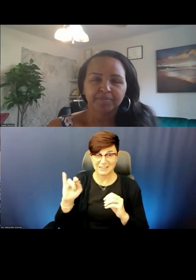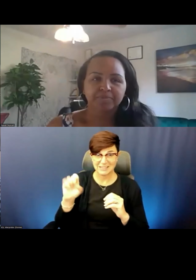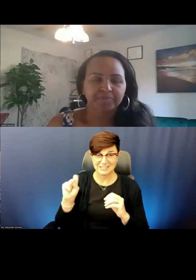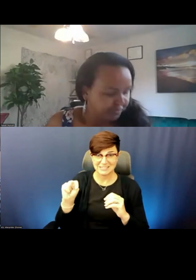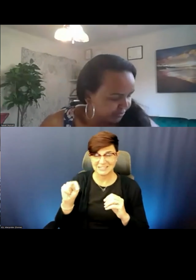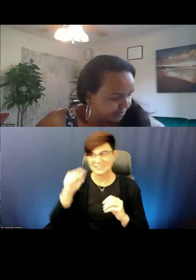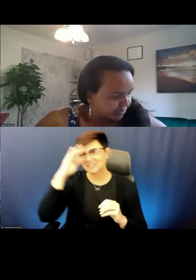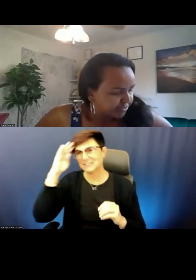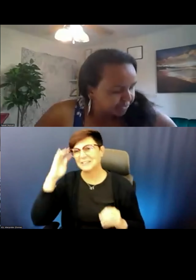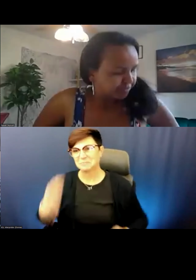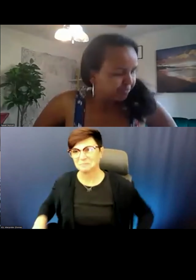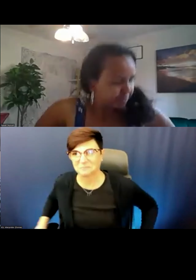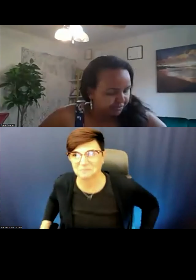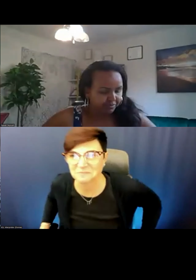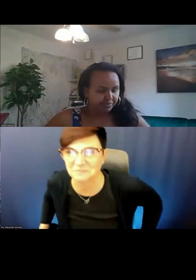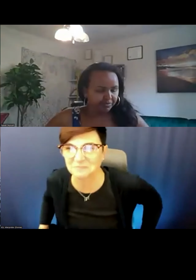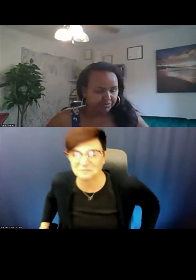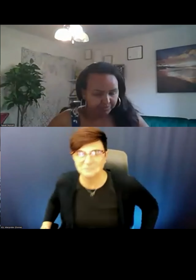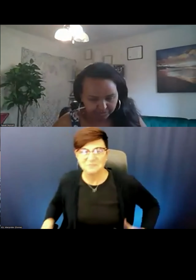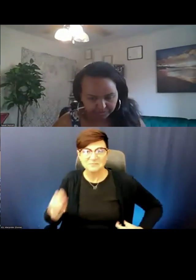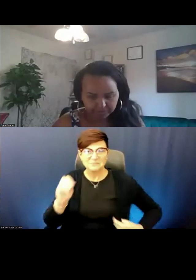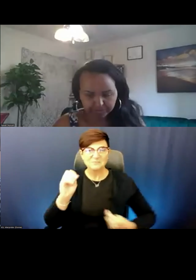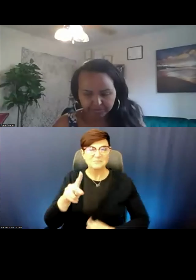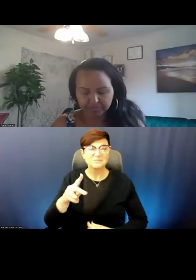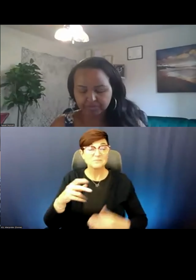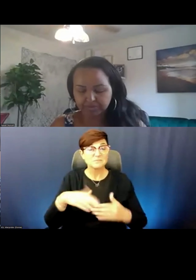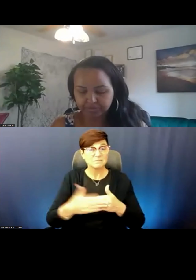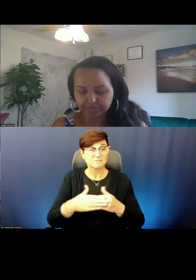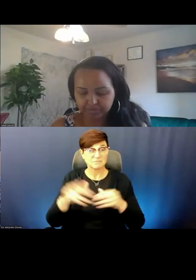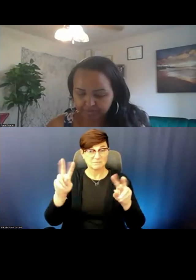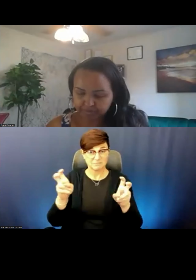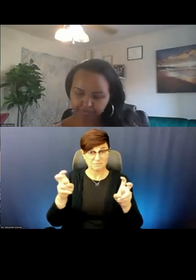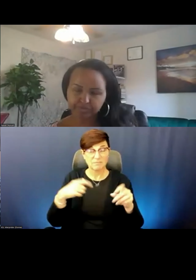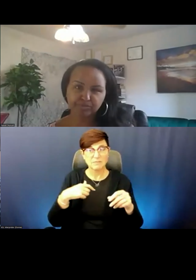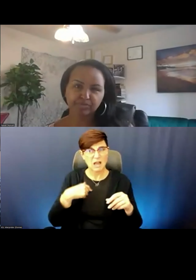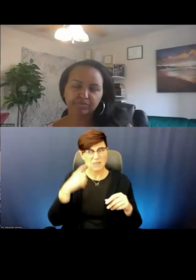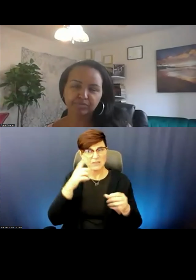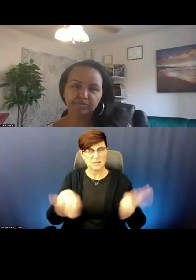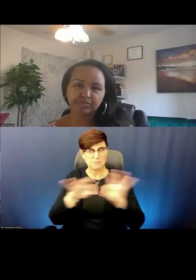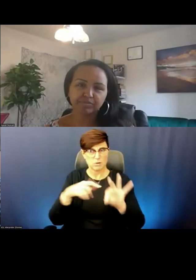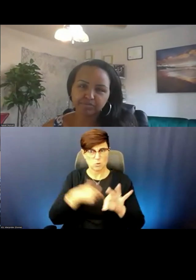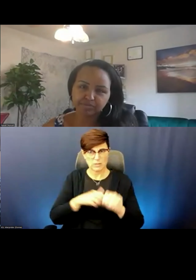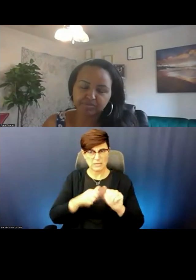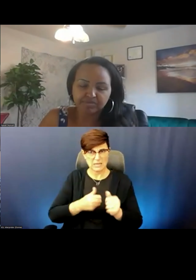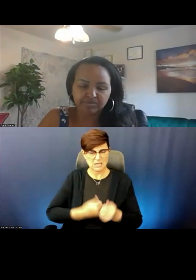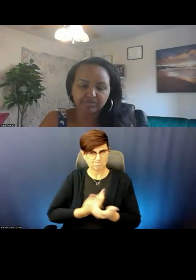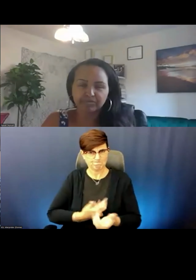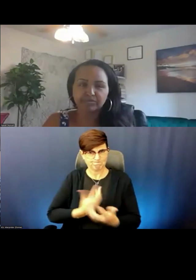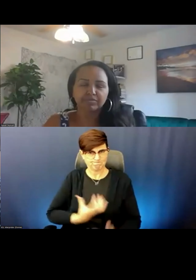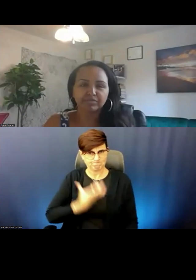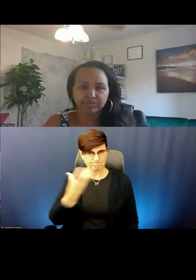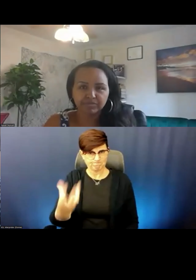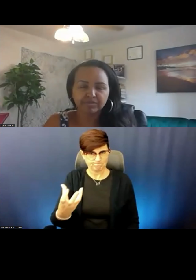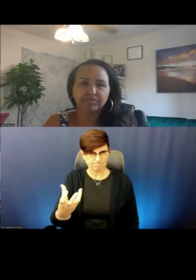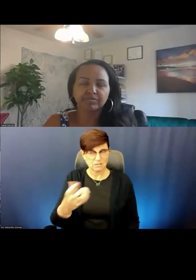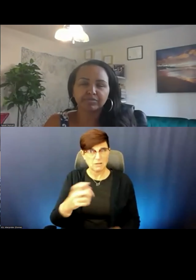to have a space to talk about missed opportunities. It's important to have a space to vent. But I tend to want to end on like a